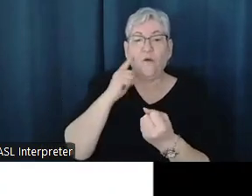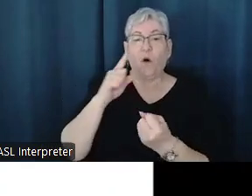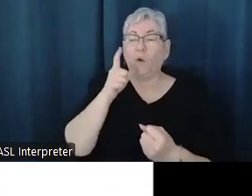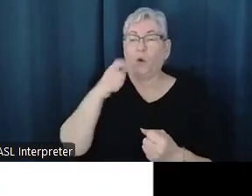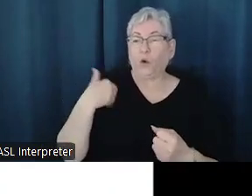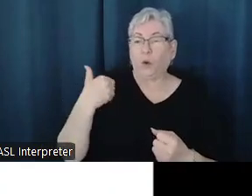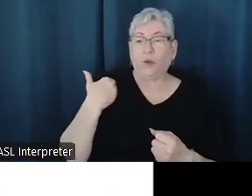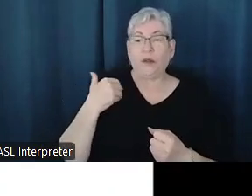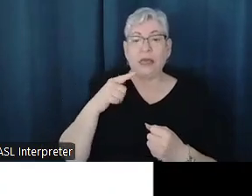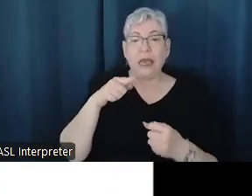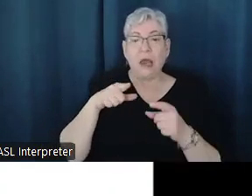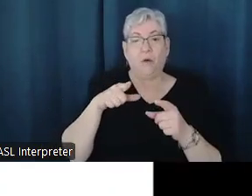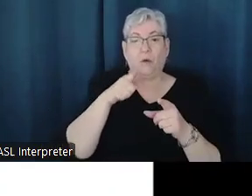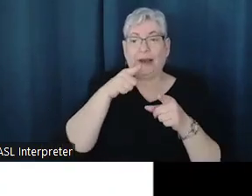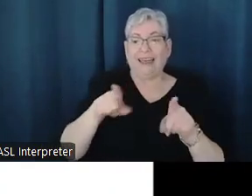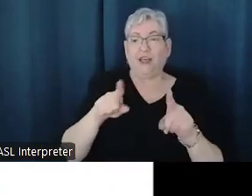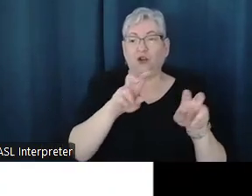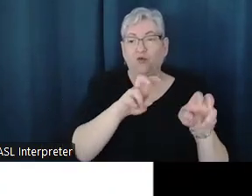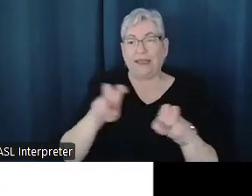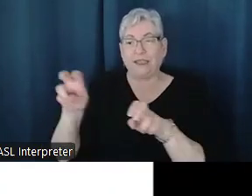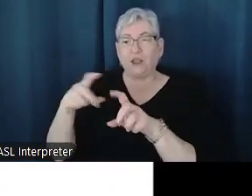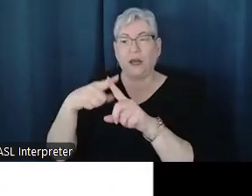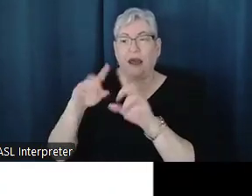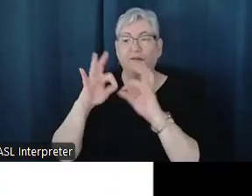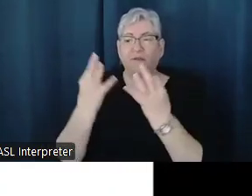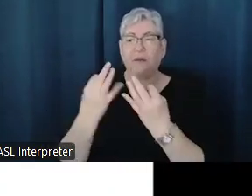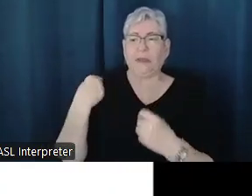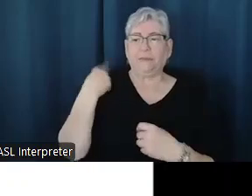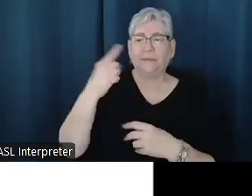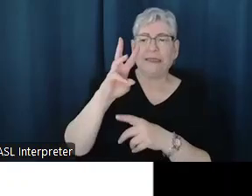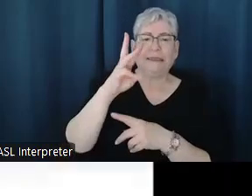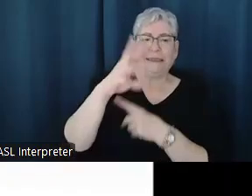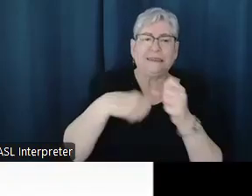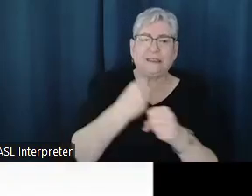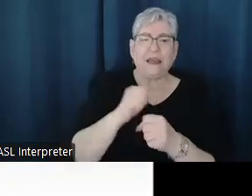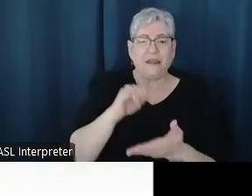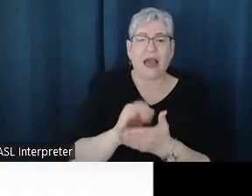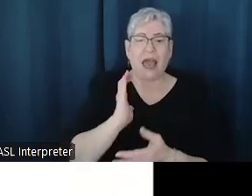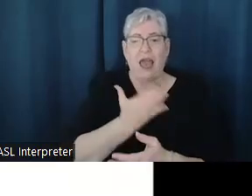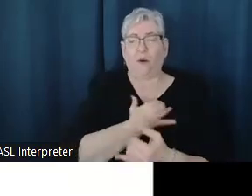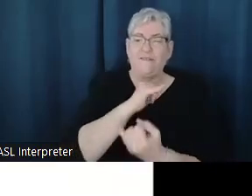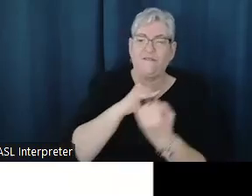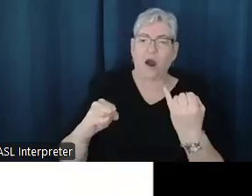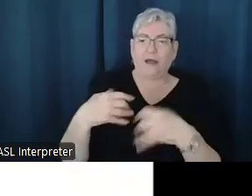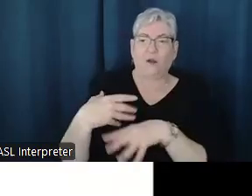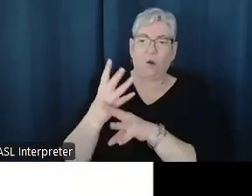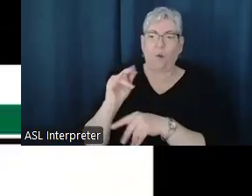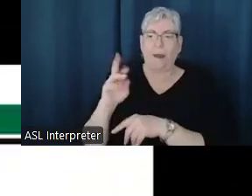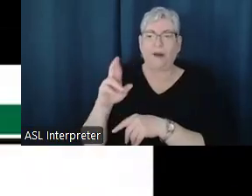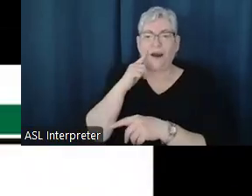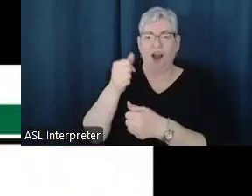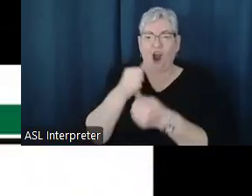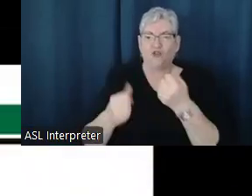their families. So what we have done for the past 6 years, and this is actually our final webinar under the current